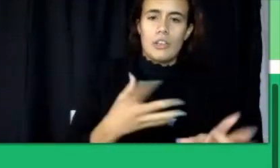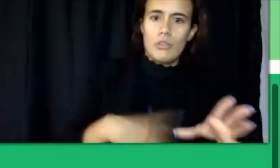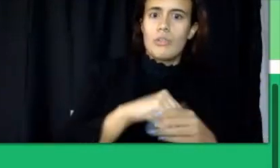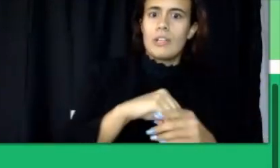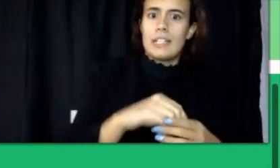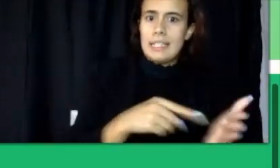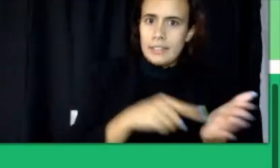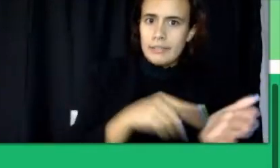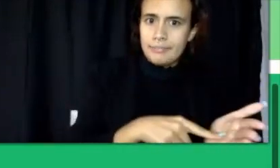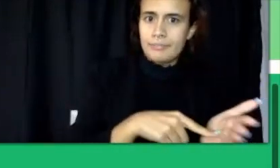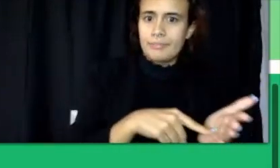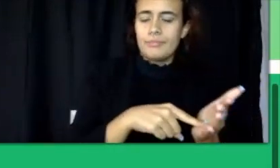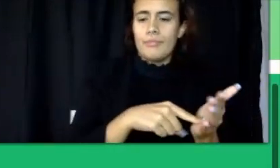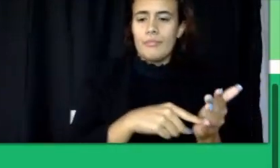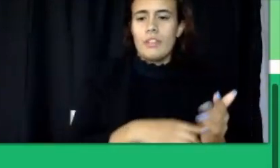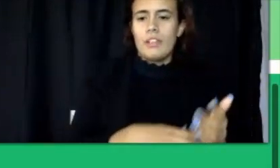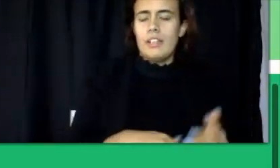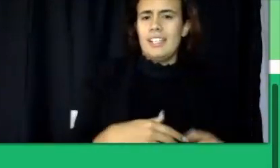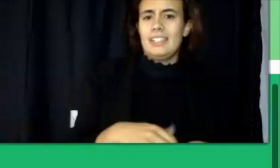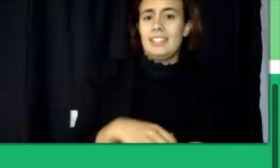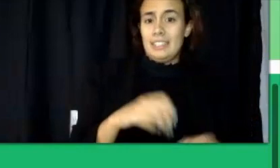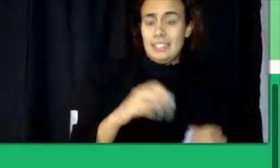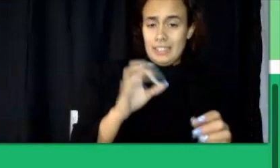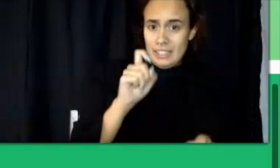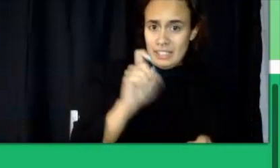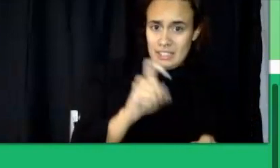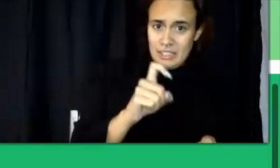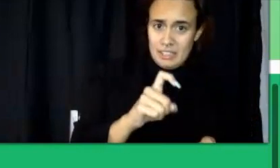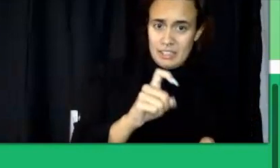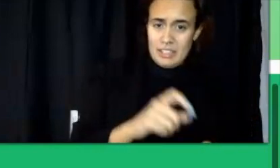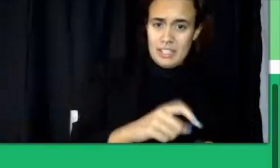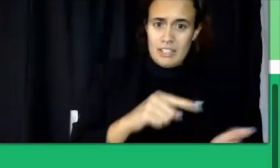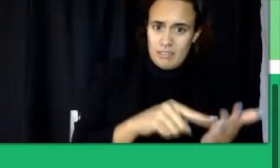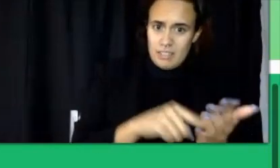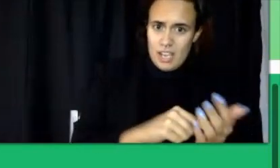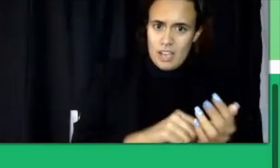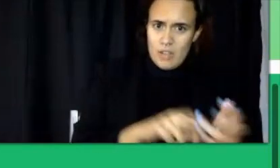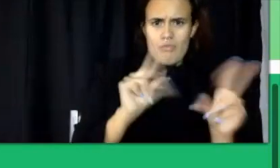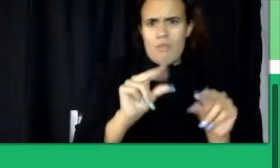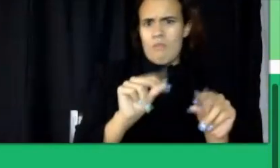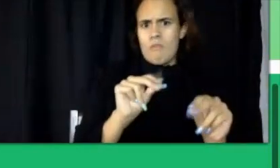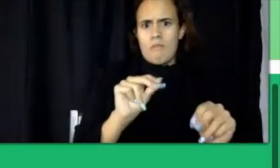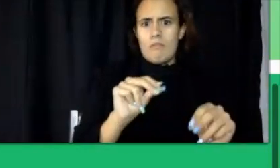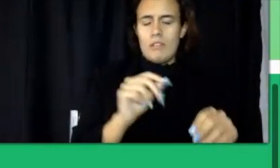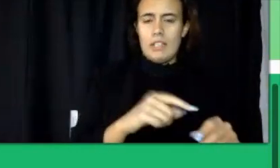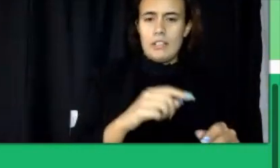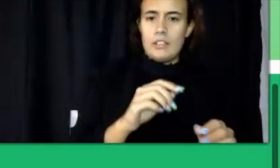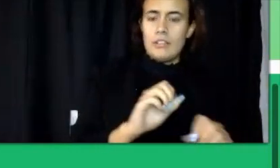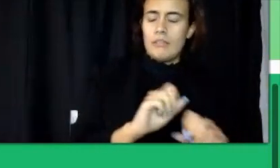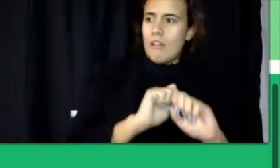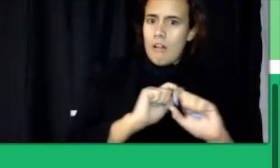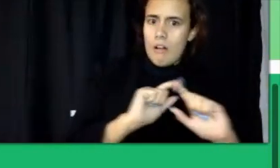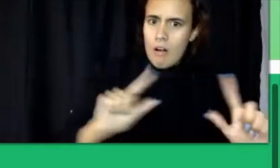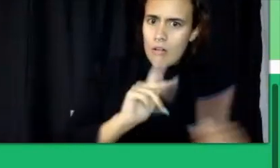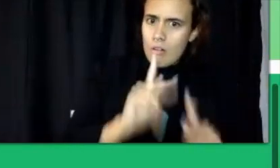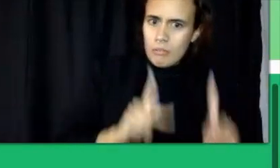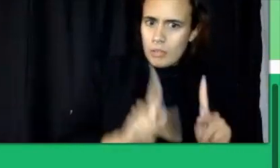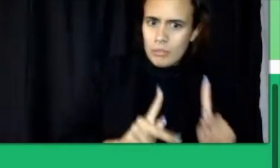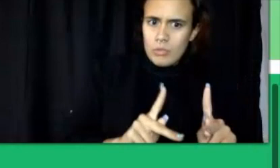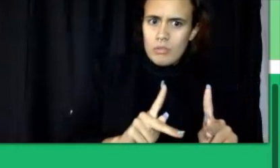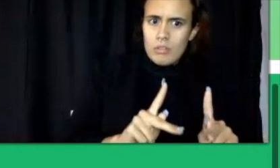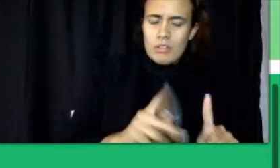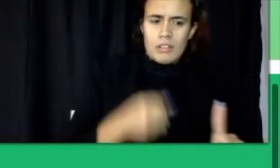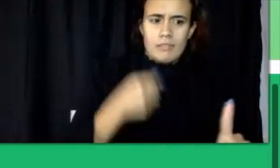if people really you don't necessarily have to have student loan debt to read this and to look at, where we are now, all of us, and kind of to see people being screwed